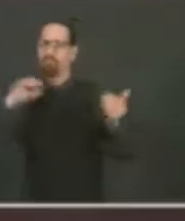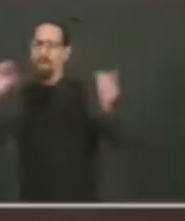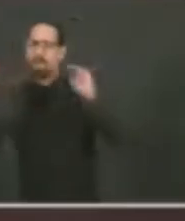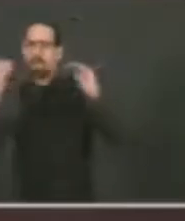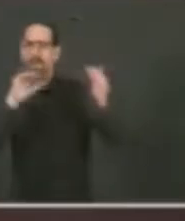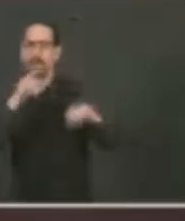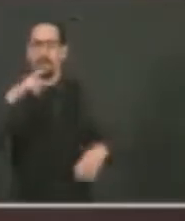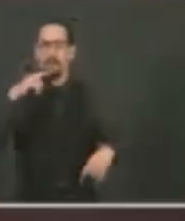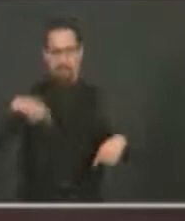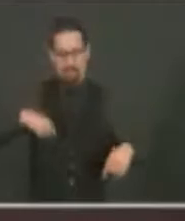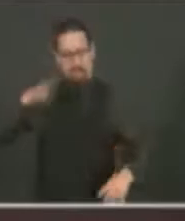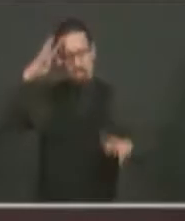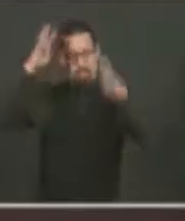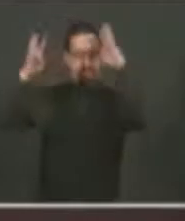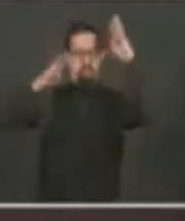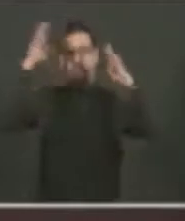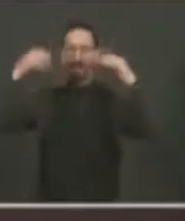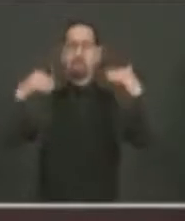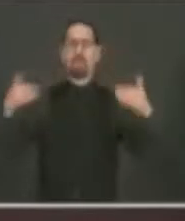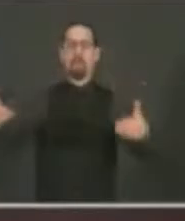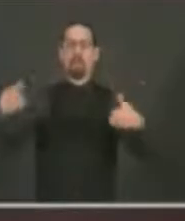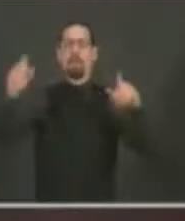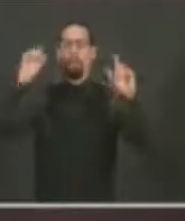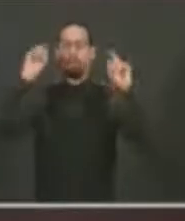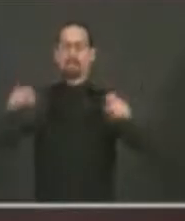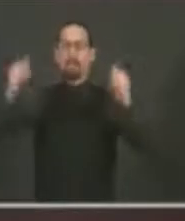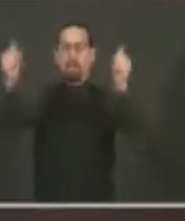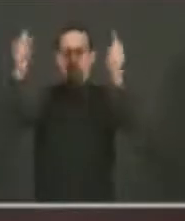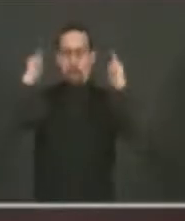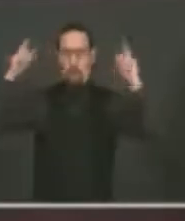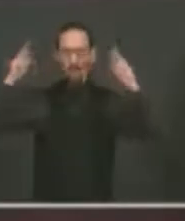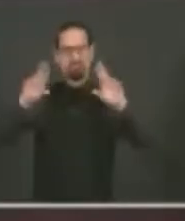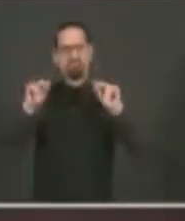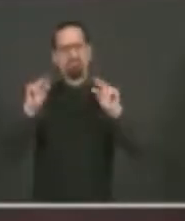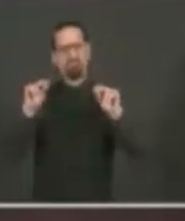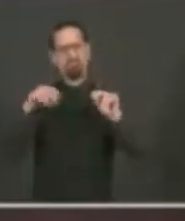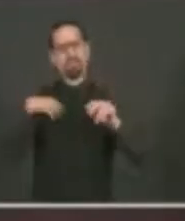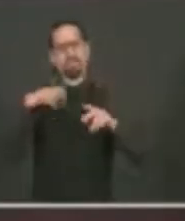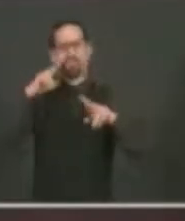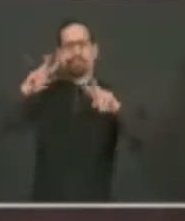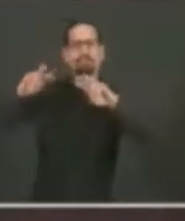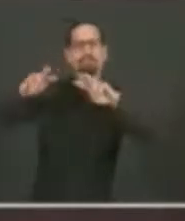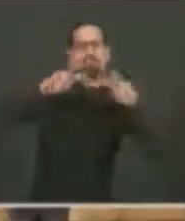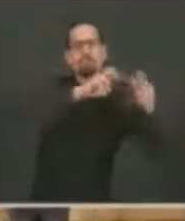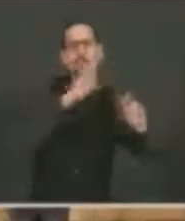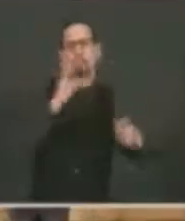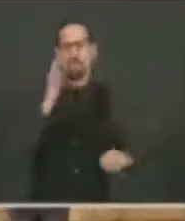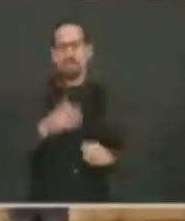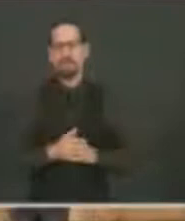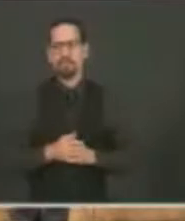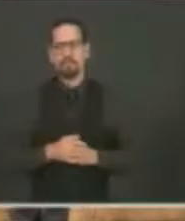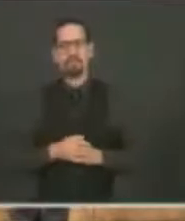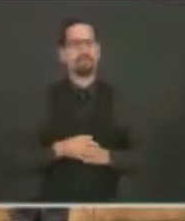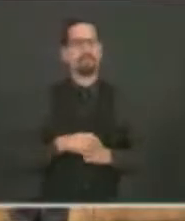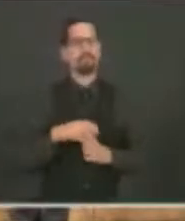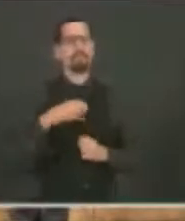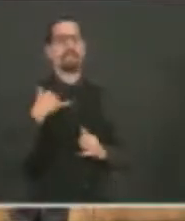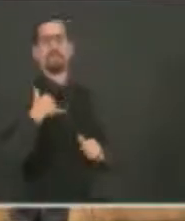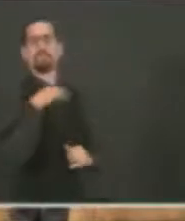that we're not taking into account. Just one follow-up, Dr. Alexander Scott. There was a big hoo-ha last week